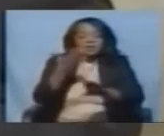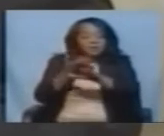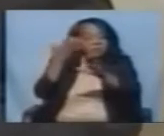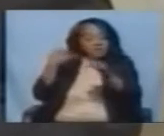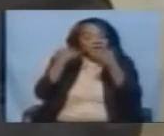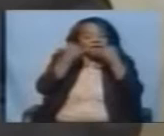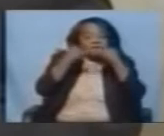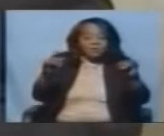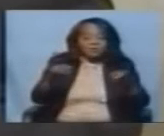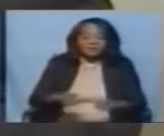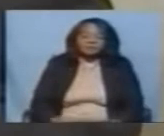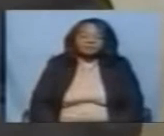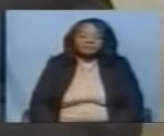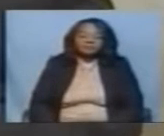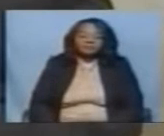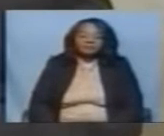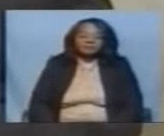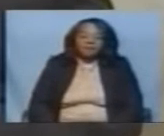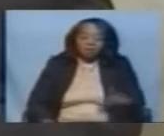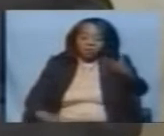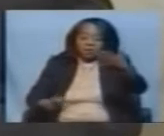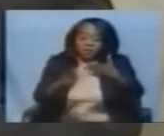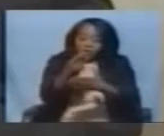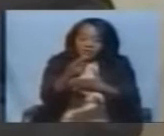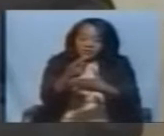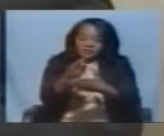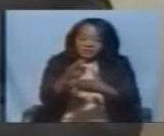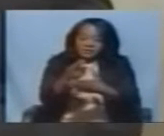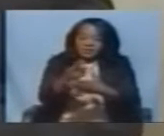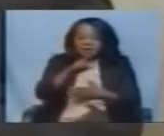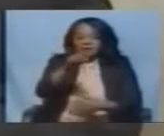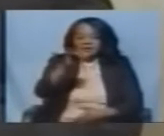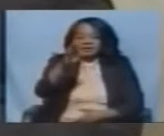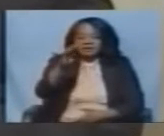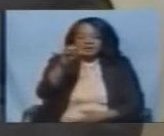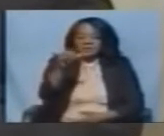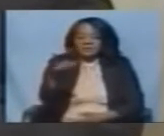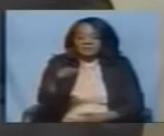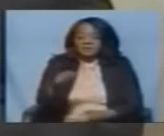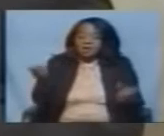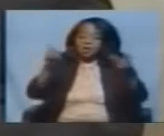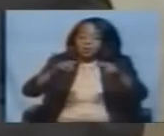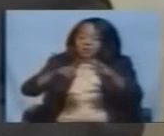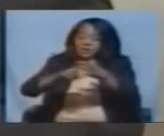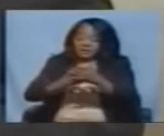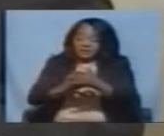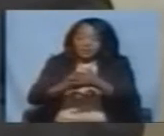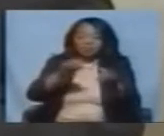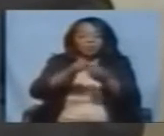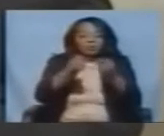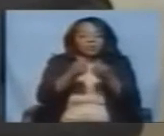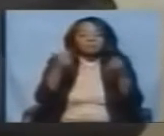that we are actually relaunching ZIPS. Okay, when we started, we were beset by a lot of problems,